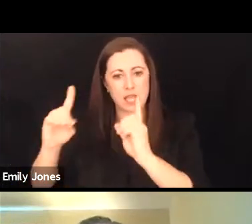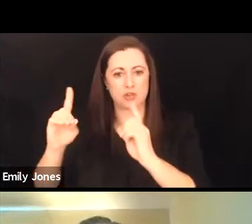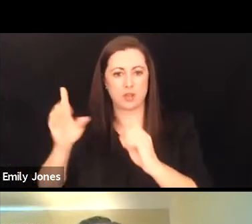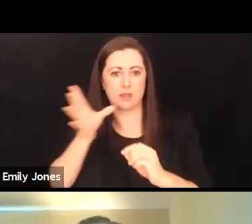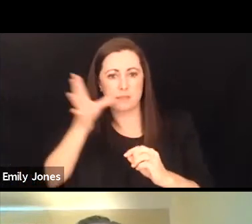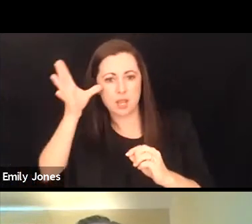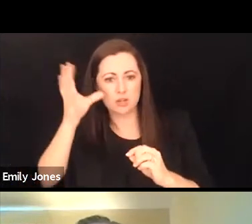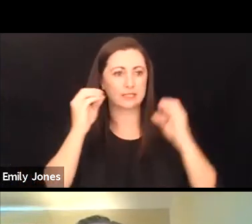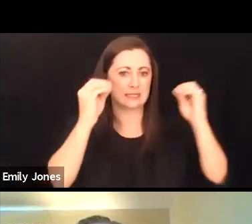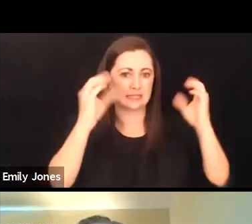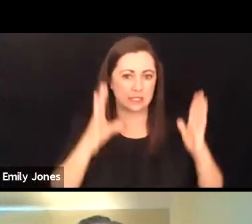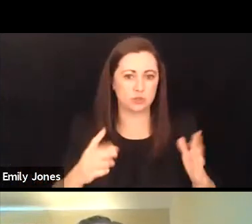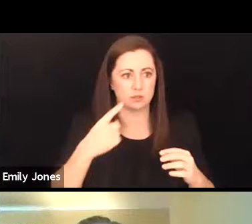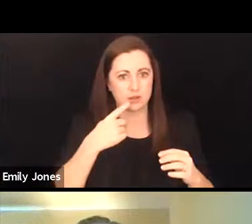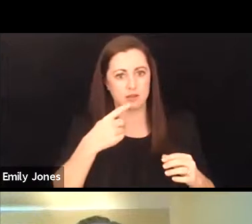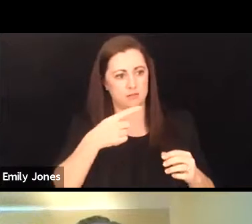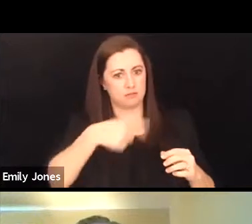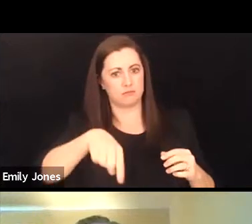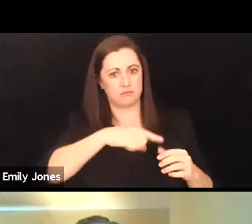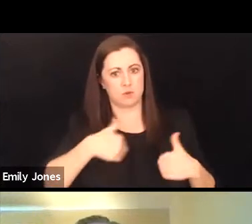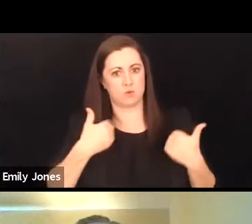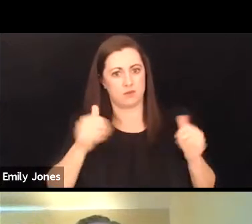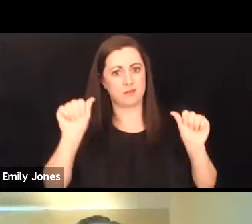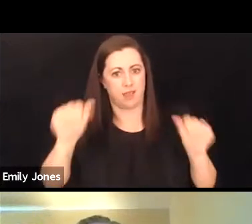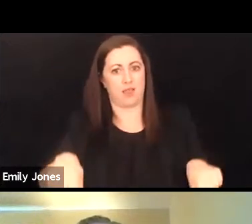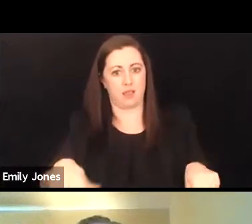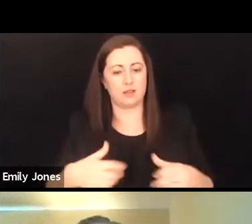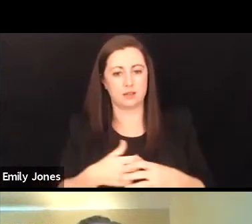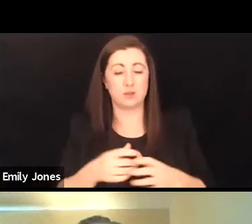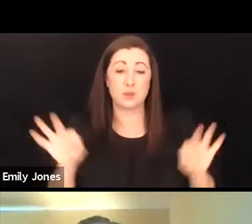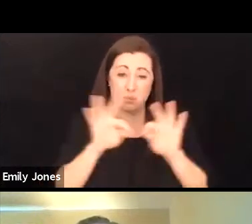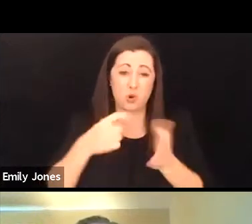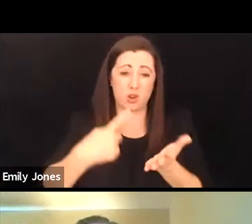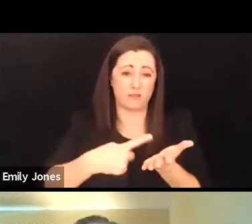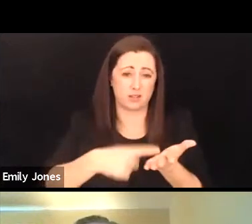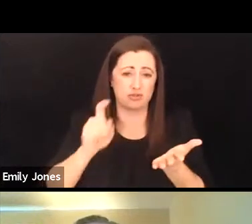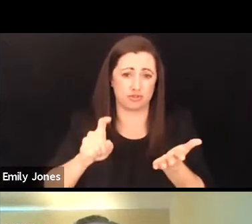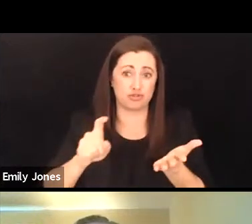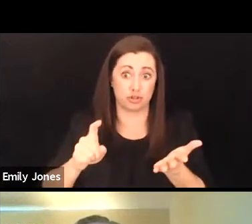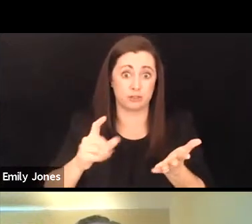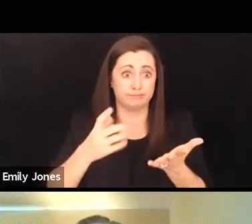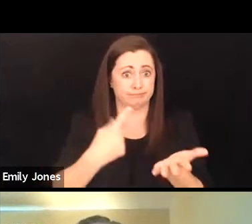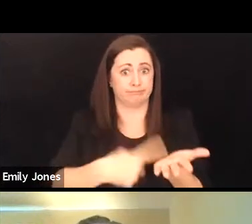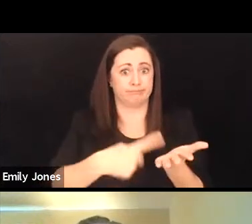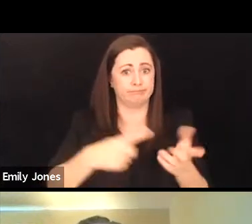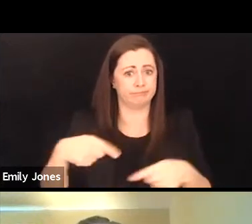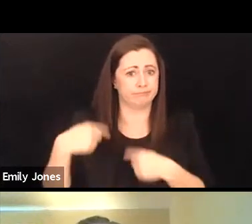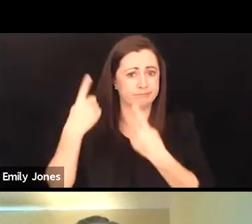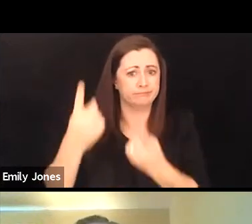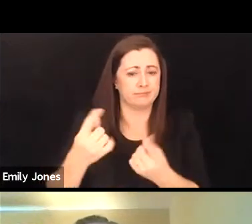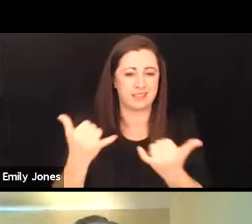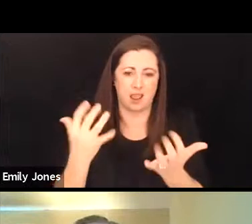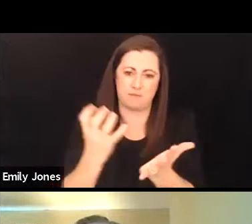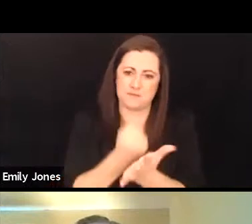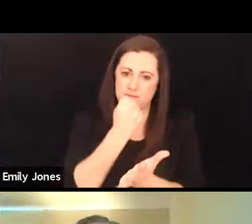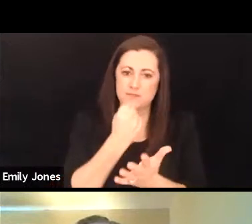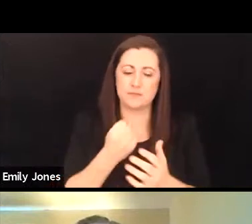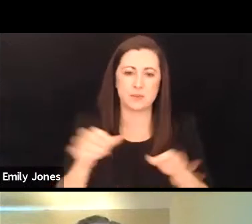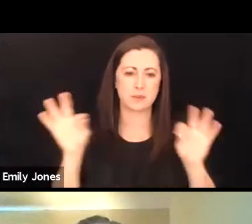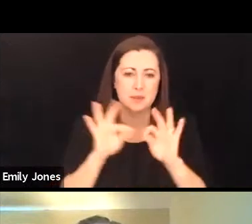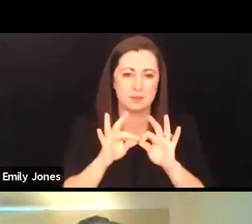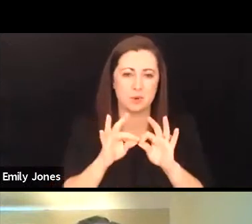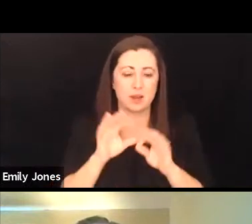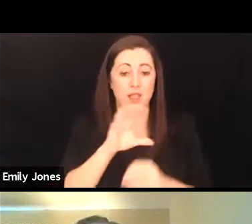but at least we're having those well overdue conversations that we've been needing to have. I think that's a key. And some of the things he's done